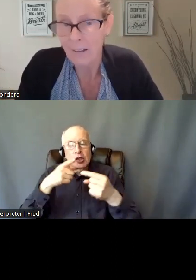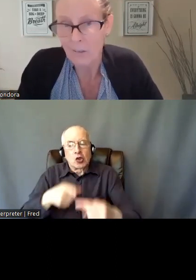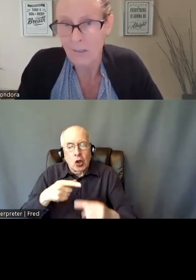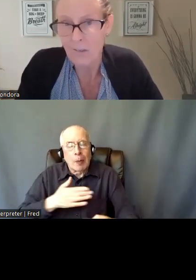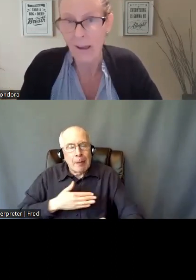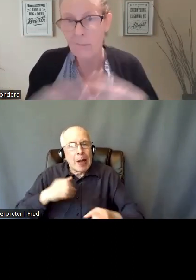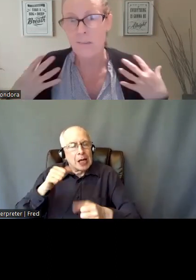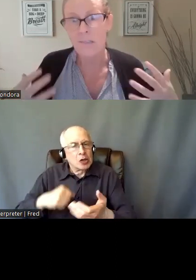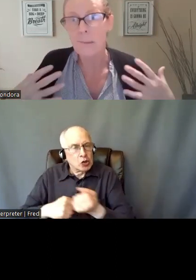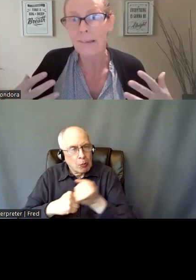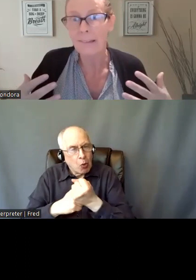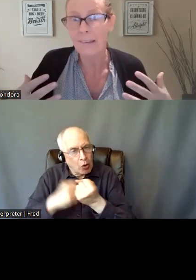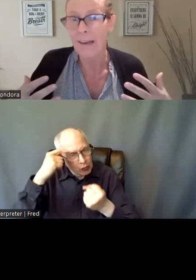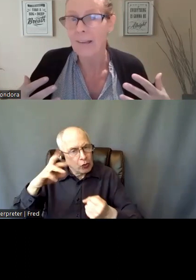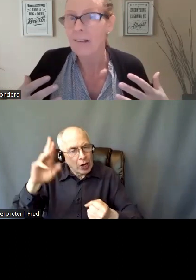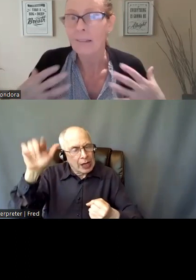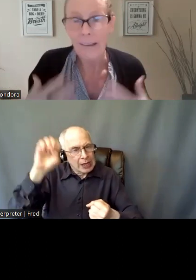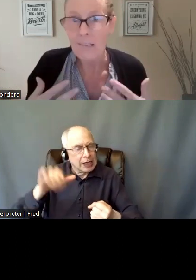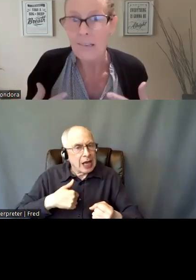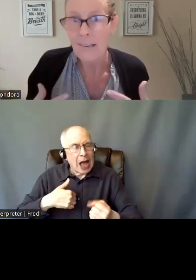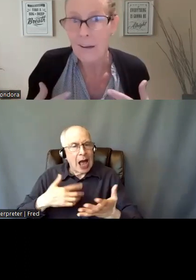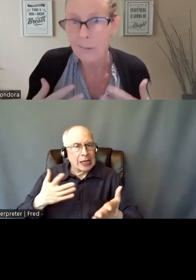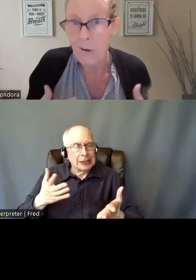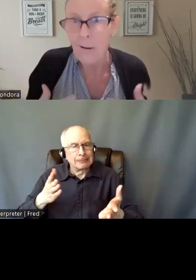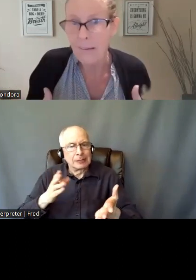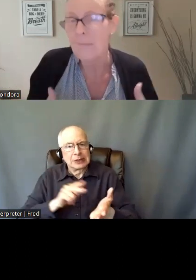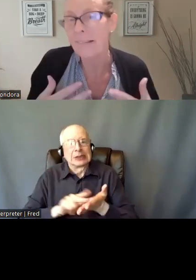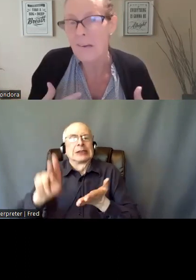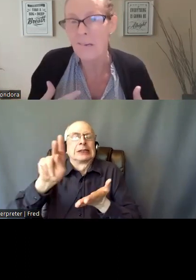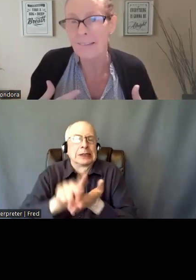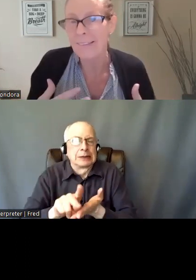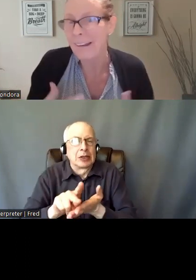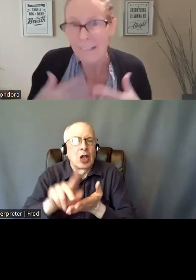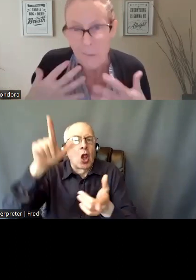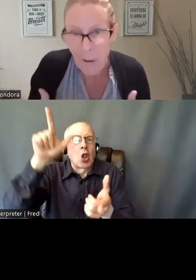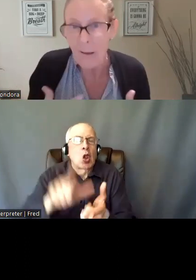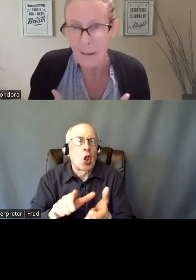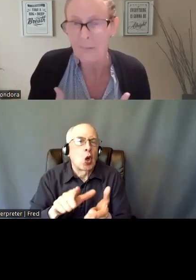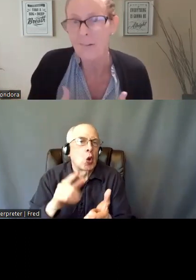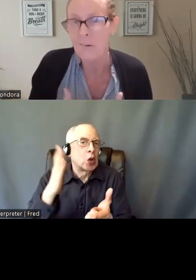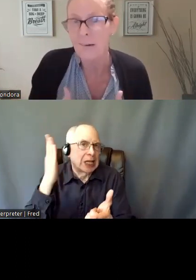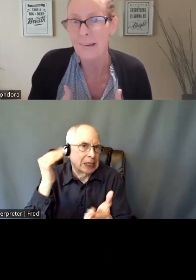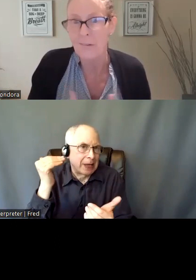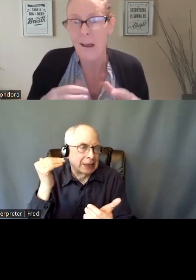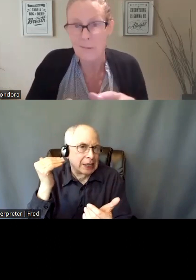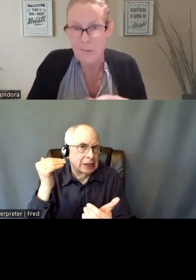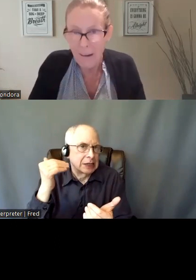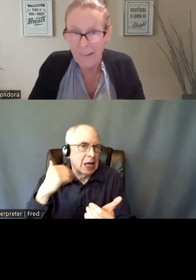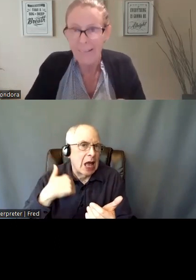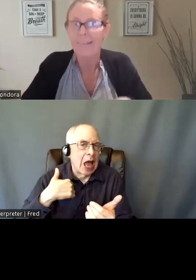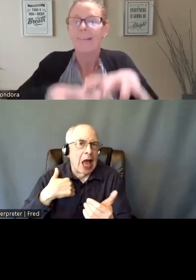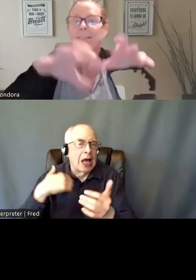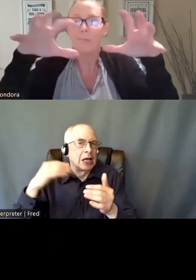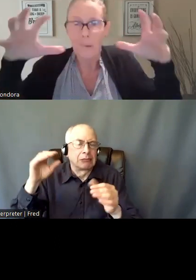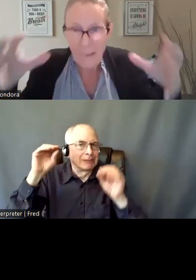and her college decision. I was slipping into that legacy of low expectations that I had taught about for so many years. I was